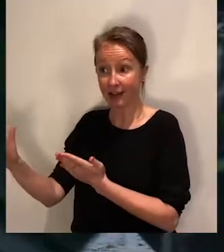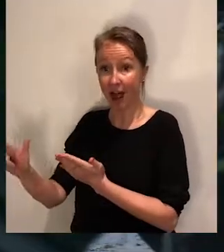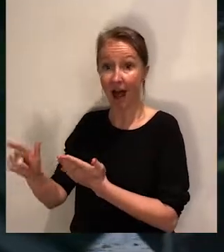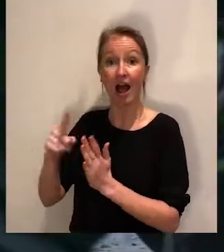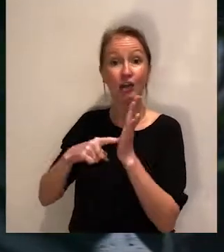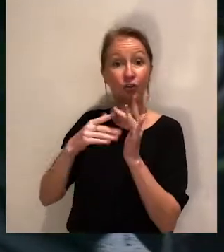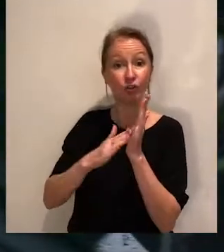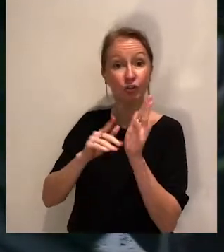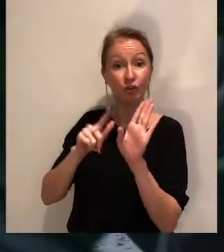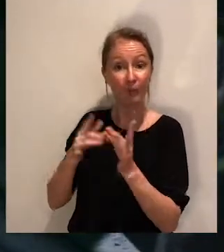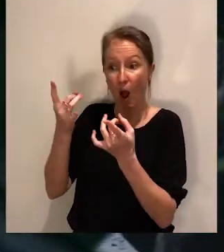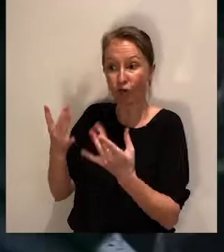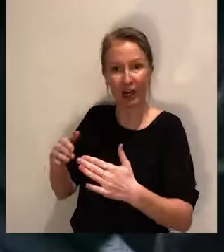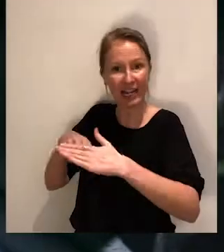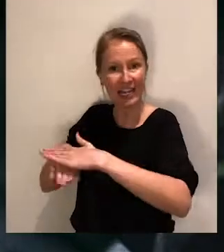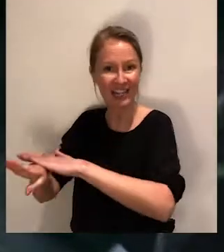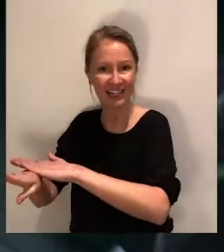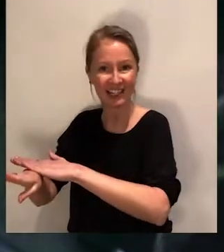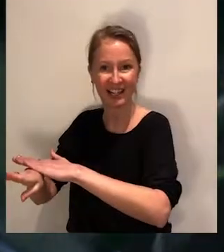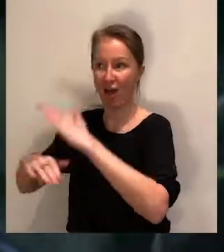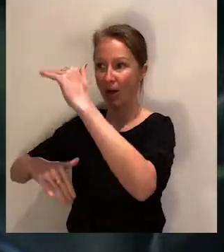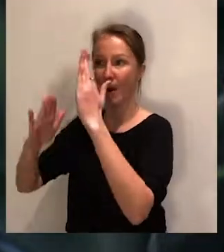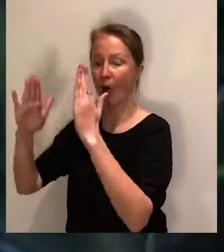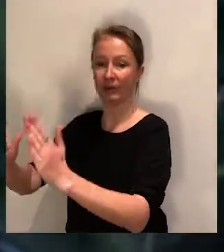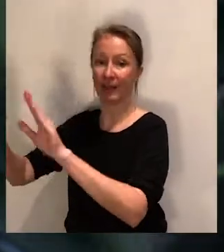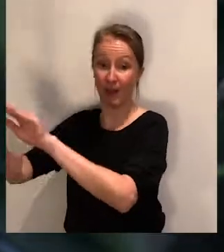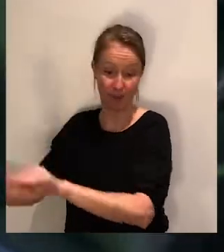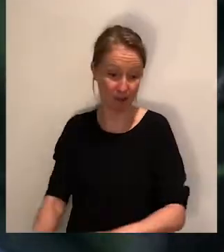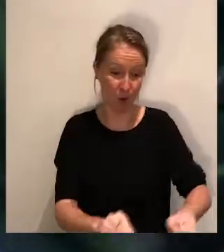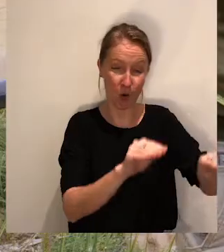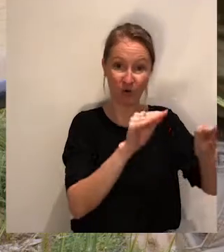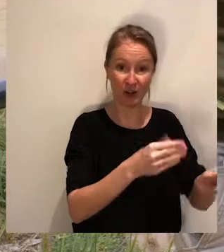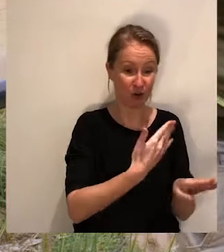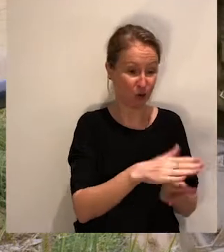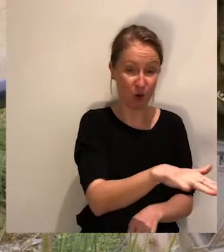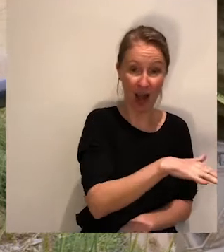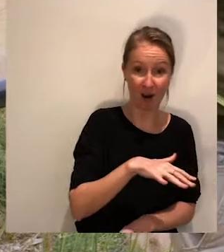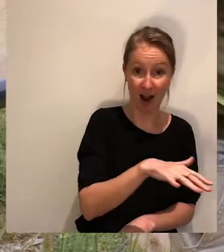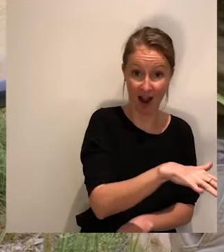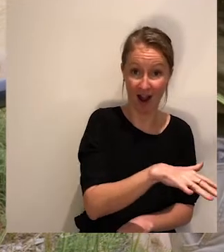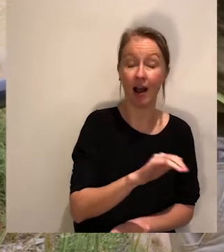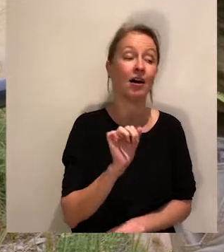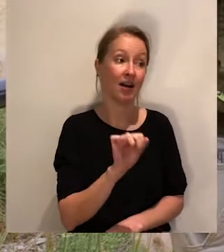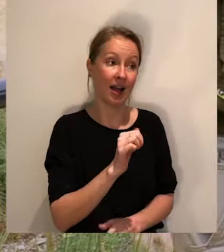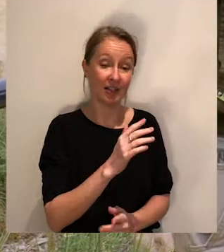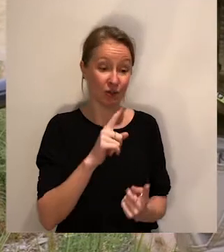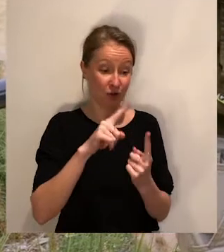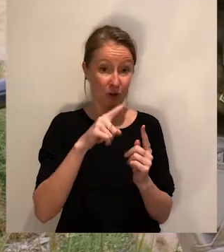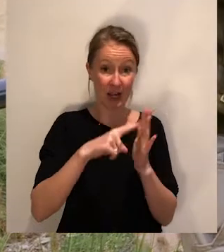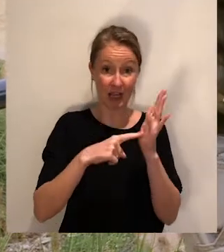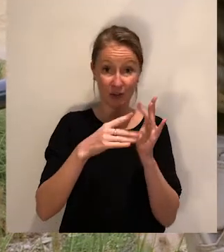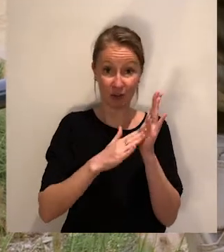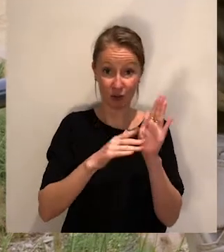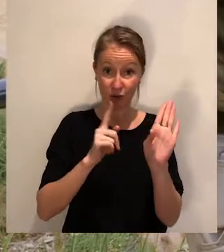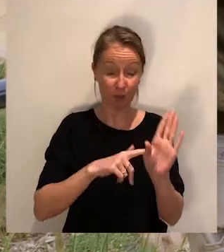up the hill. How long did it take Zarafa to get in there? We were very quick to get Jimmy Yu into the trailer, but it took a lot